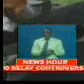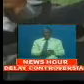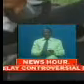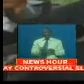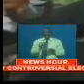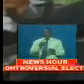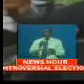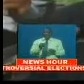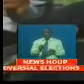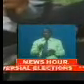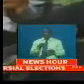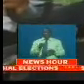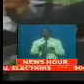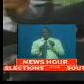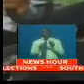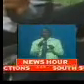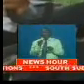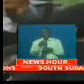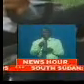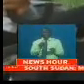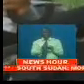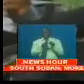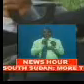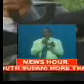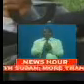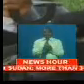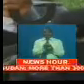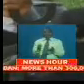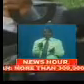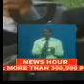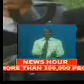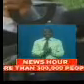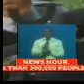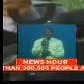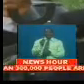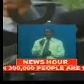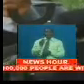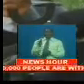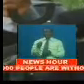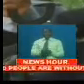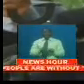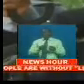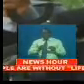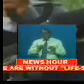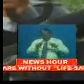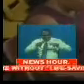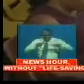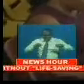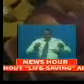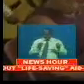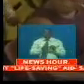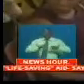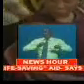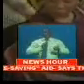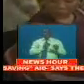of Joss Hansen and Sony, Mr. Bakhard Wilburn, said the facility will help the KNUST carry out cutting-edge research. The